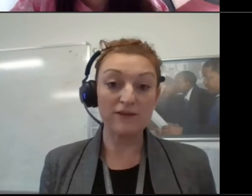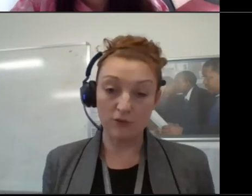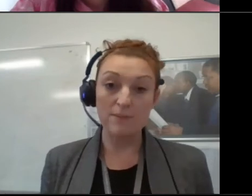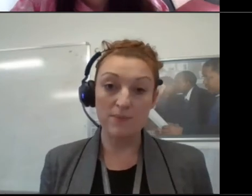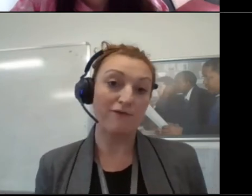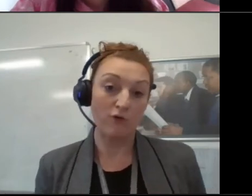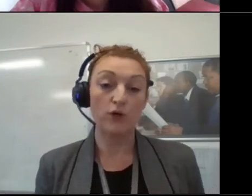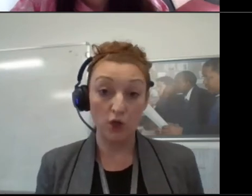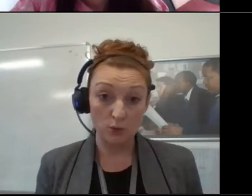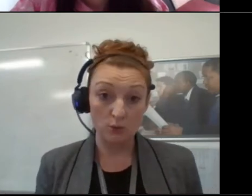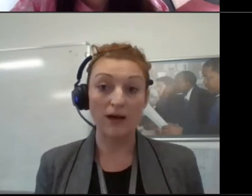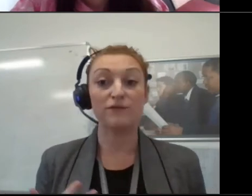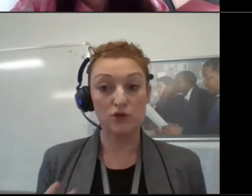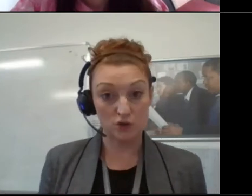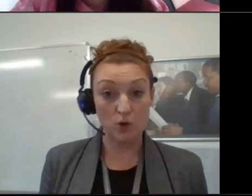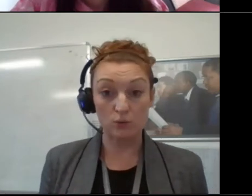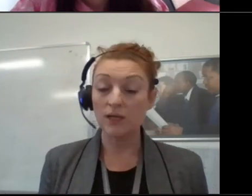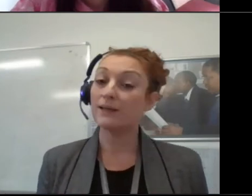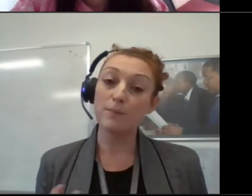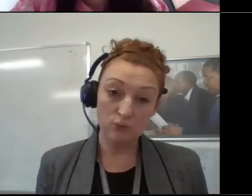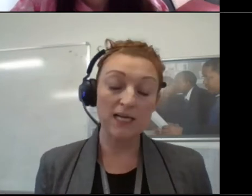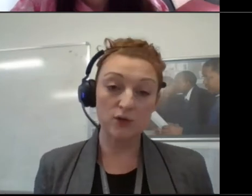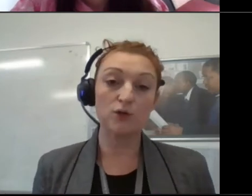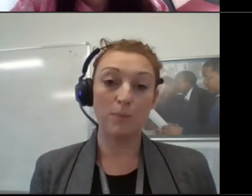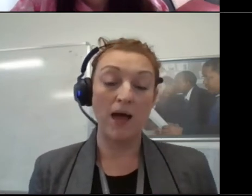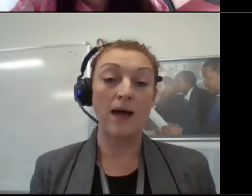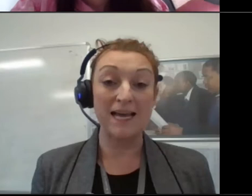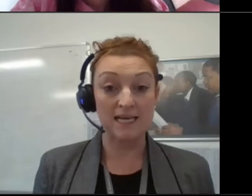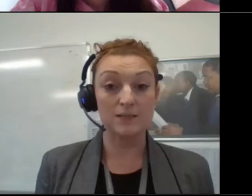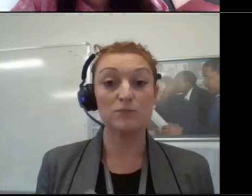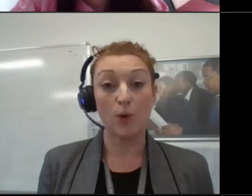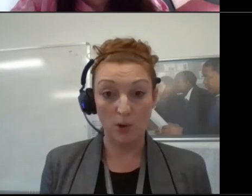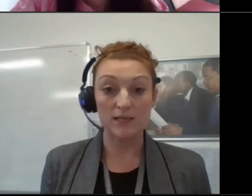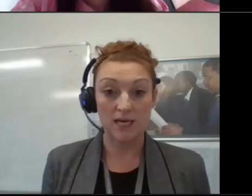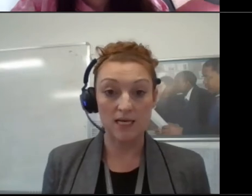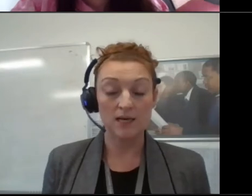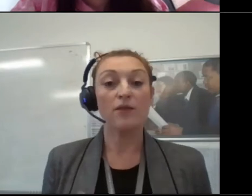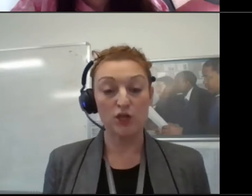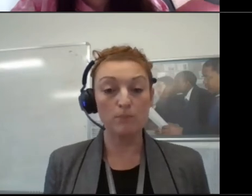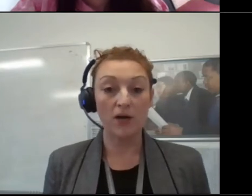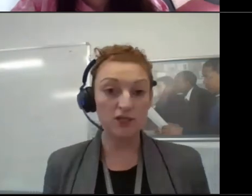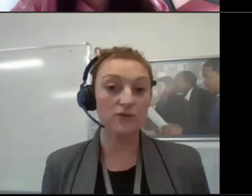that reframe that for you and for the school can be a really good addendum to a